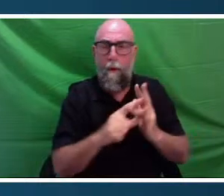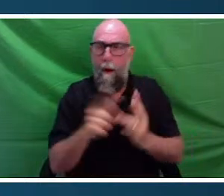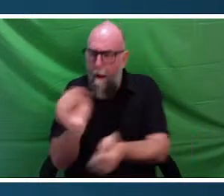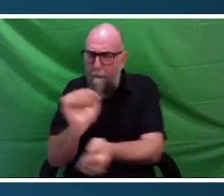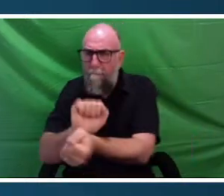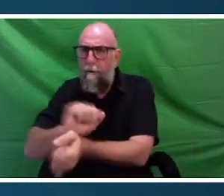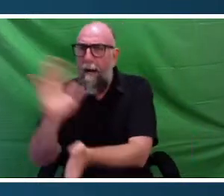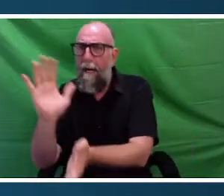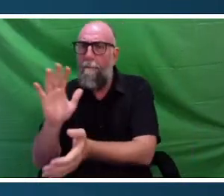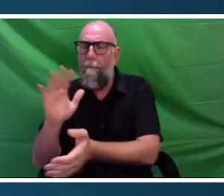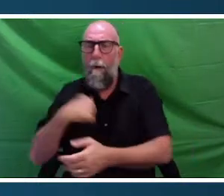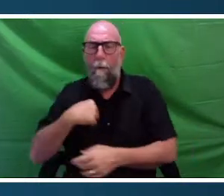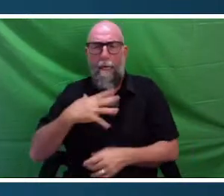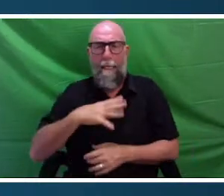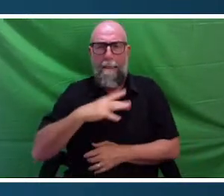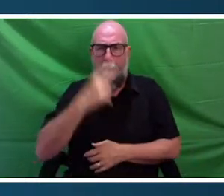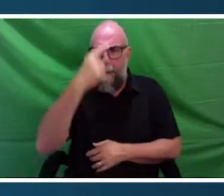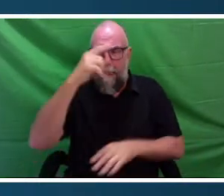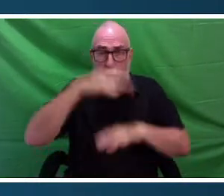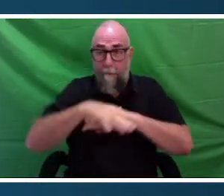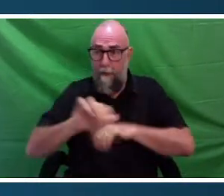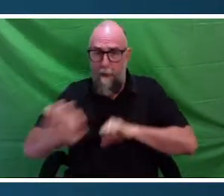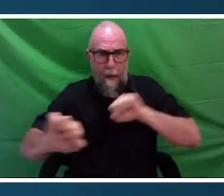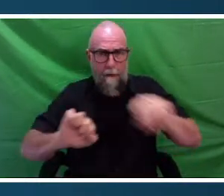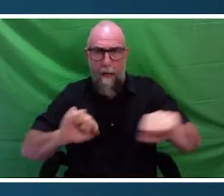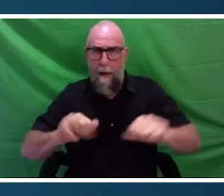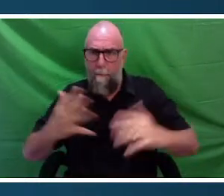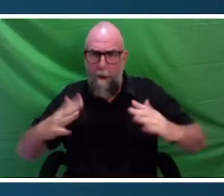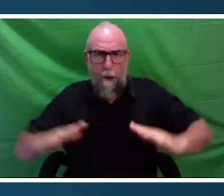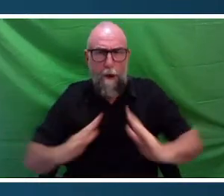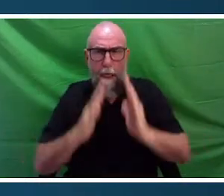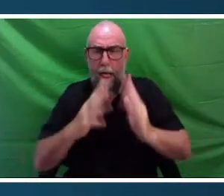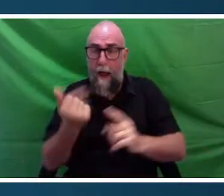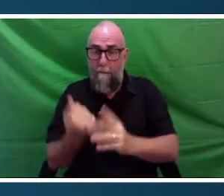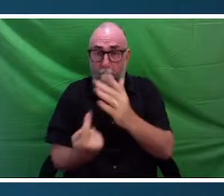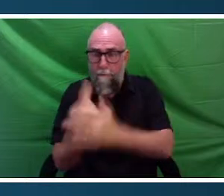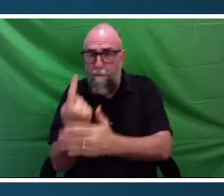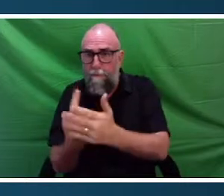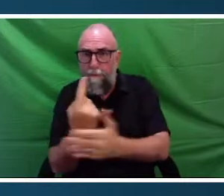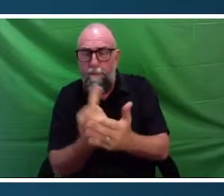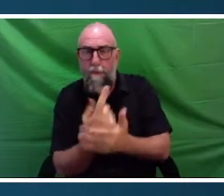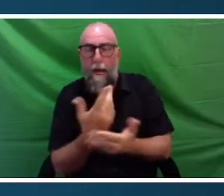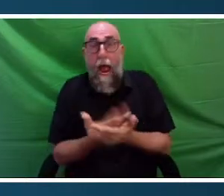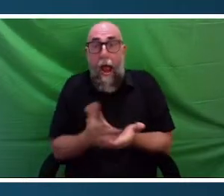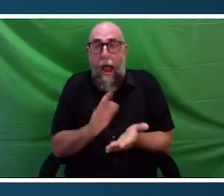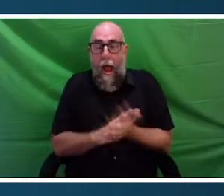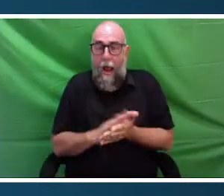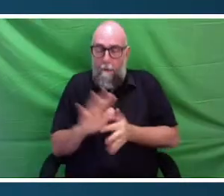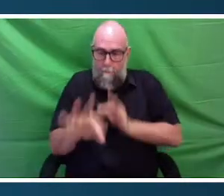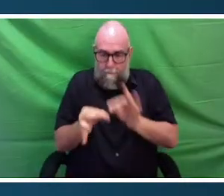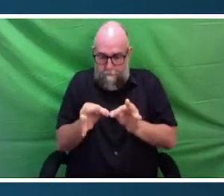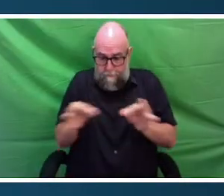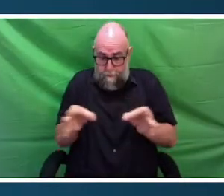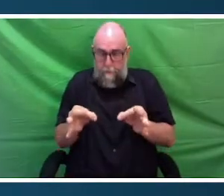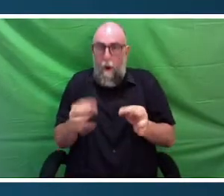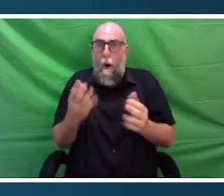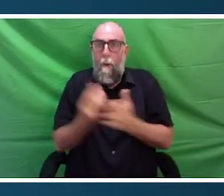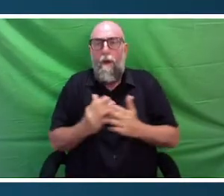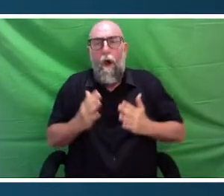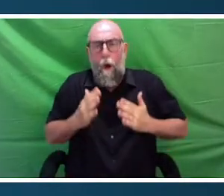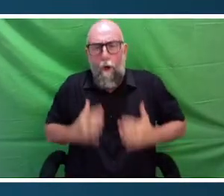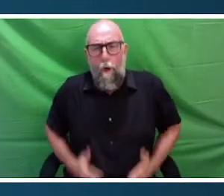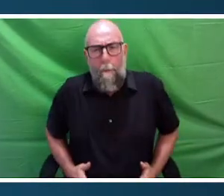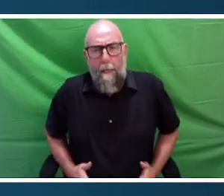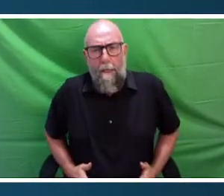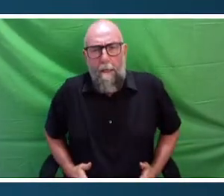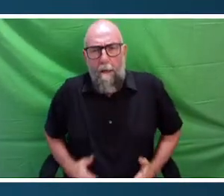the circumstances they face, and how this is closely tied up with human dignity will be the focus of my